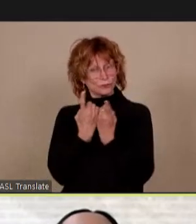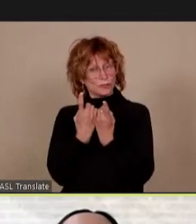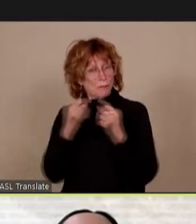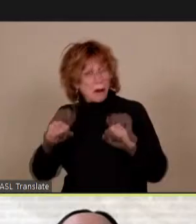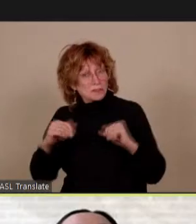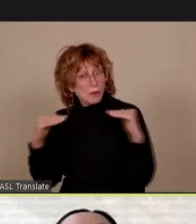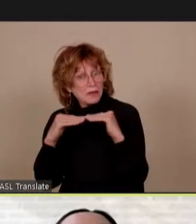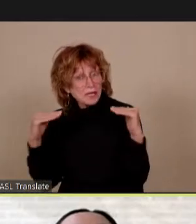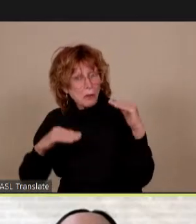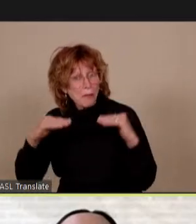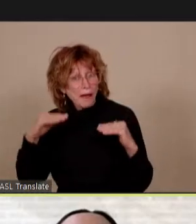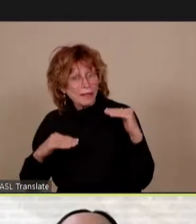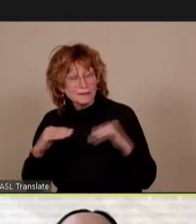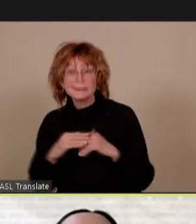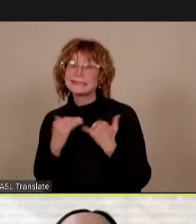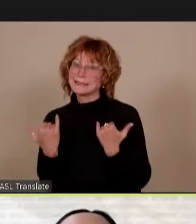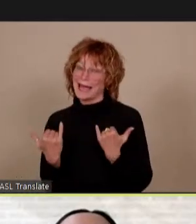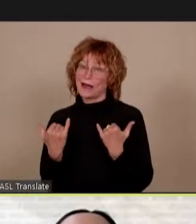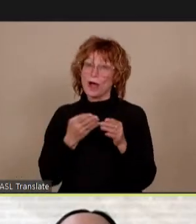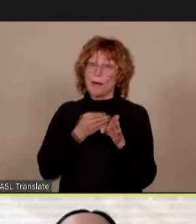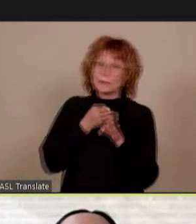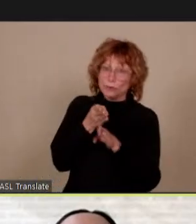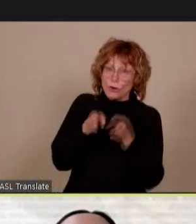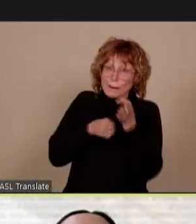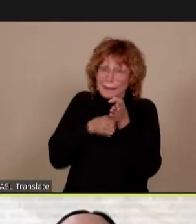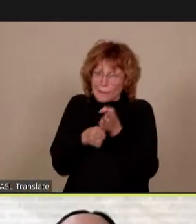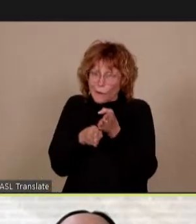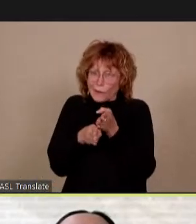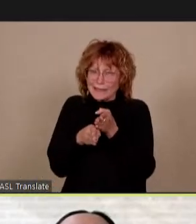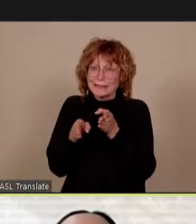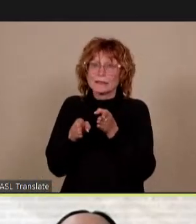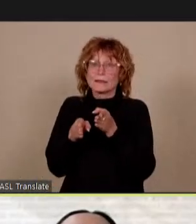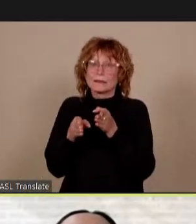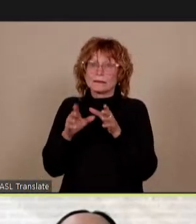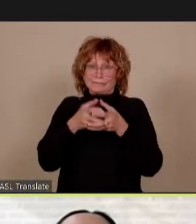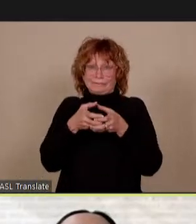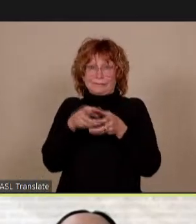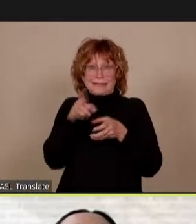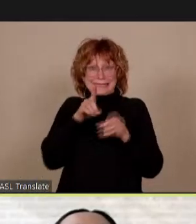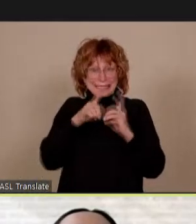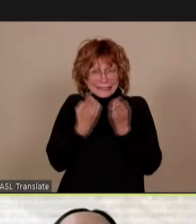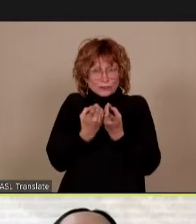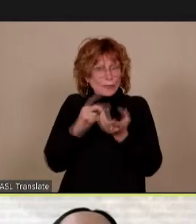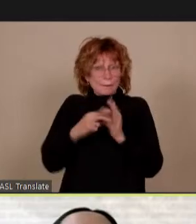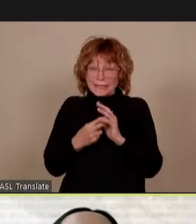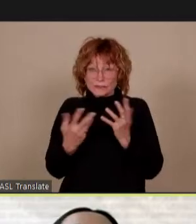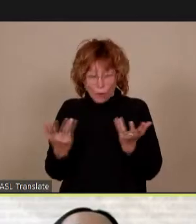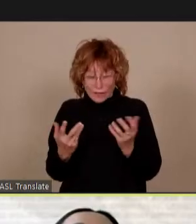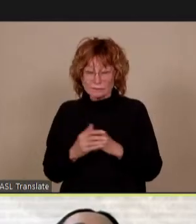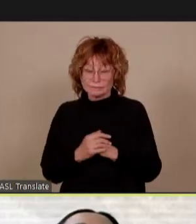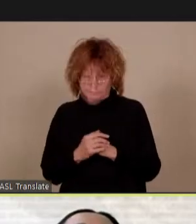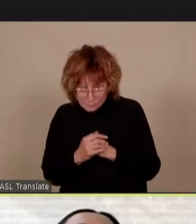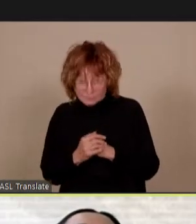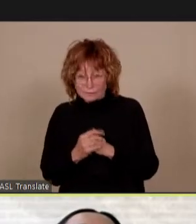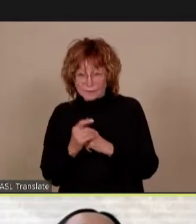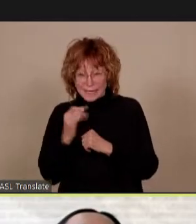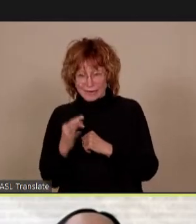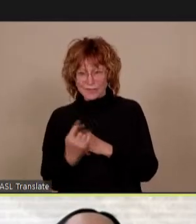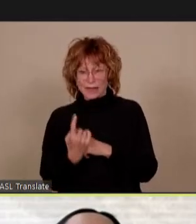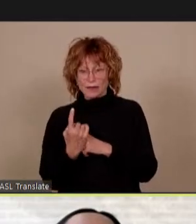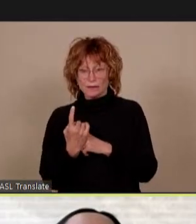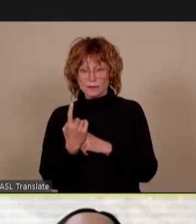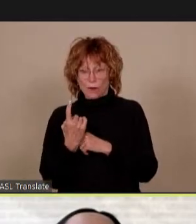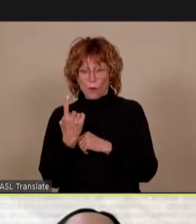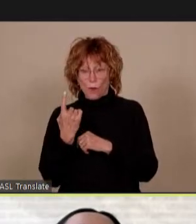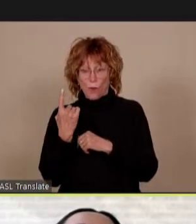And the definition of a majority minority district is really whether there's one